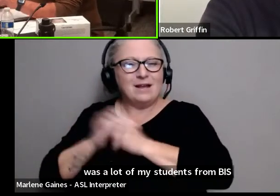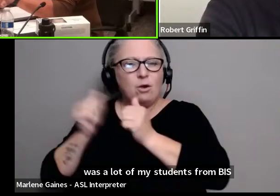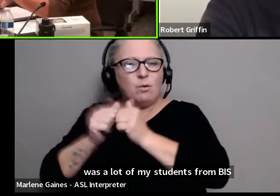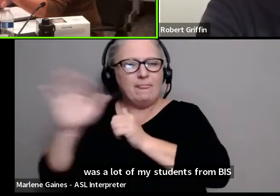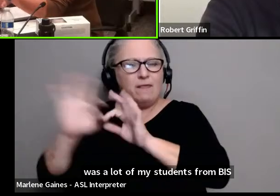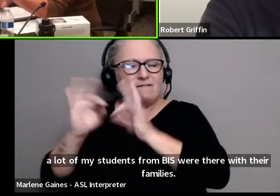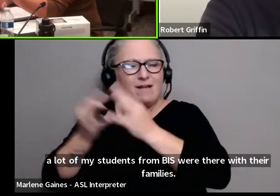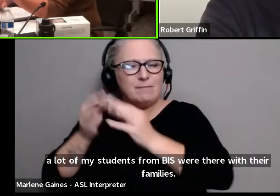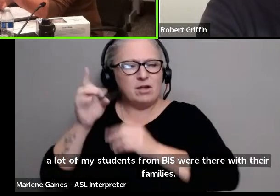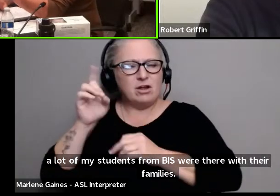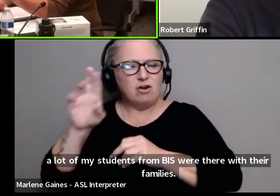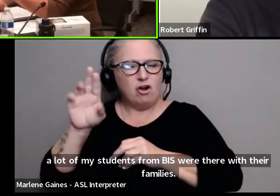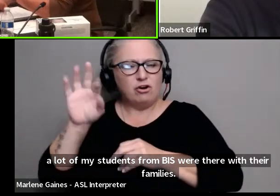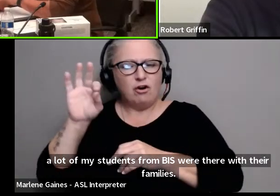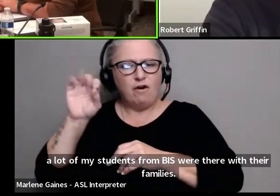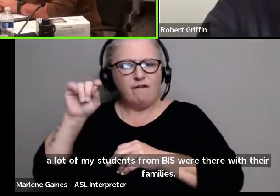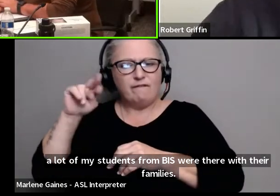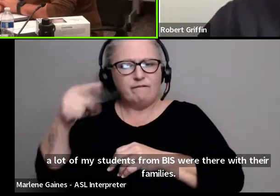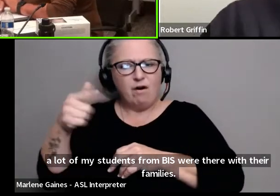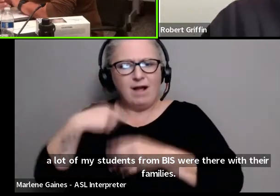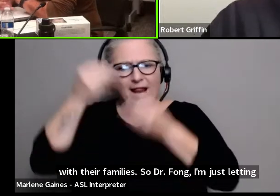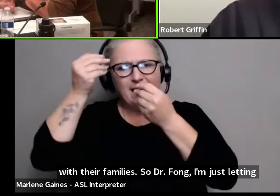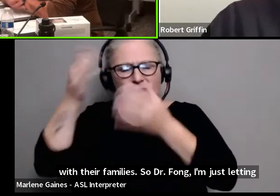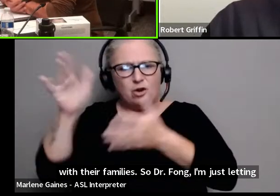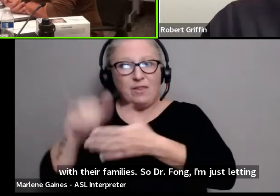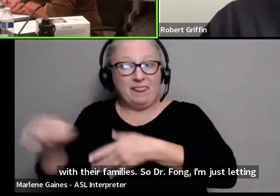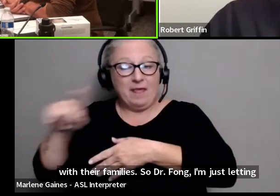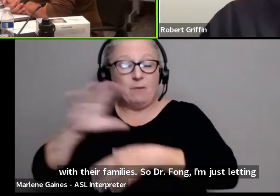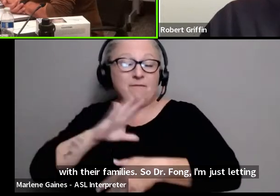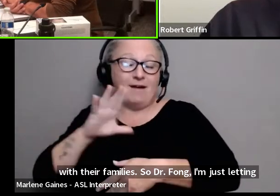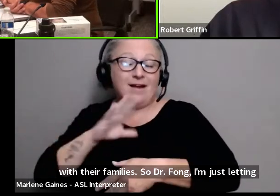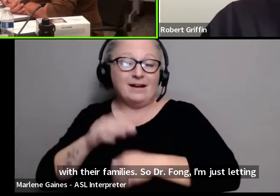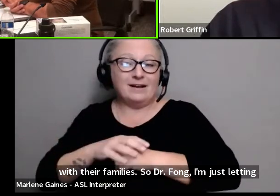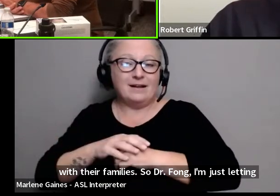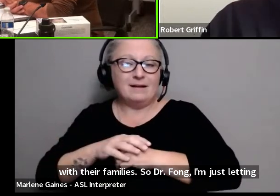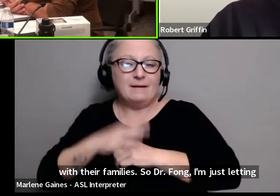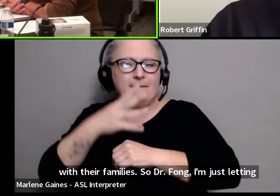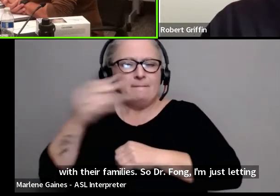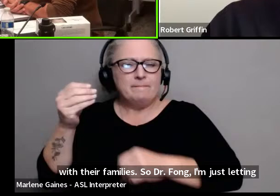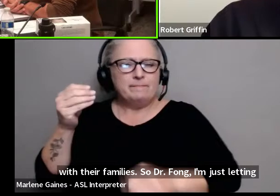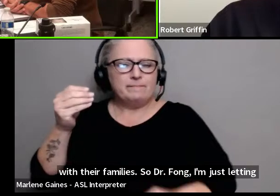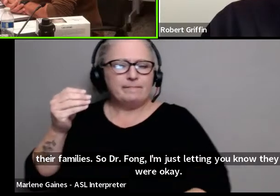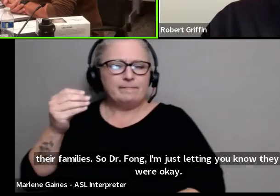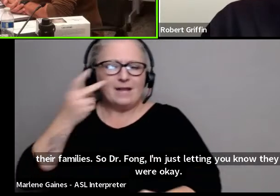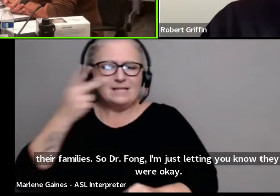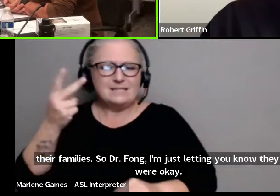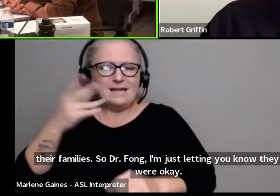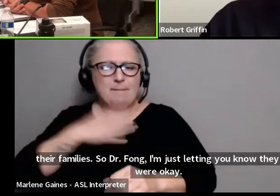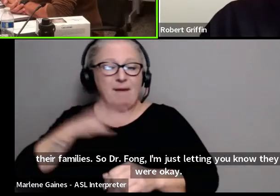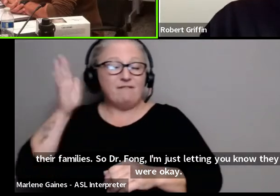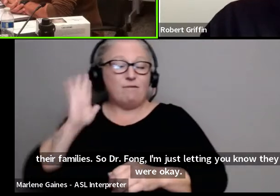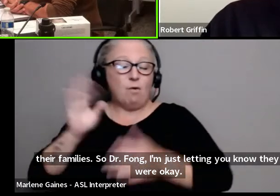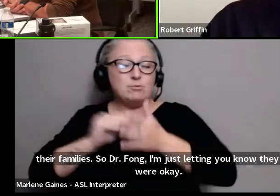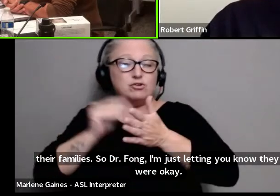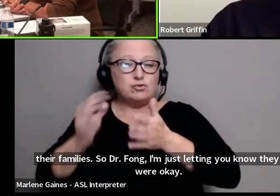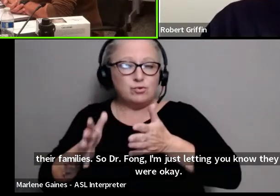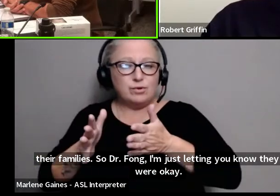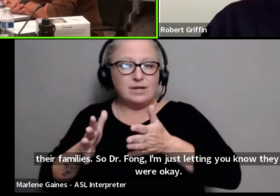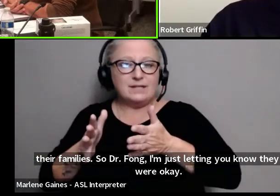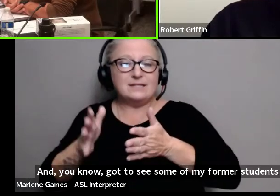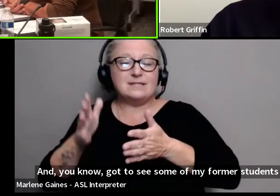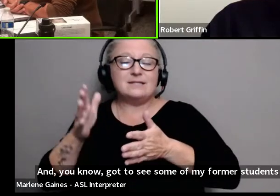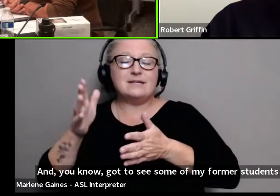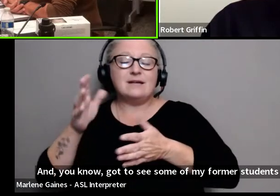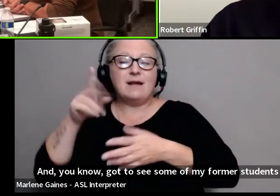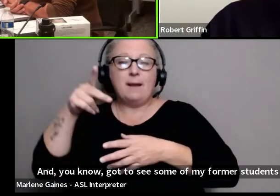So Dr. Fong, I'm just letting you know they were okay. Um, and got to see some of my former students, one of which was